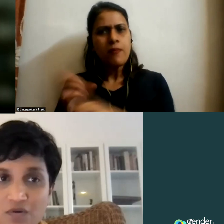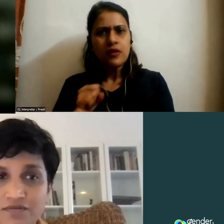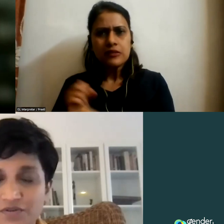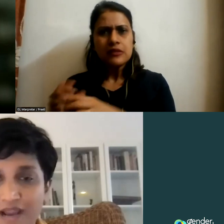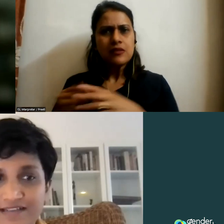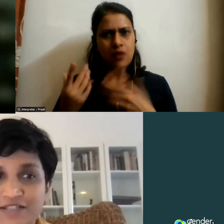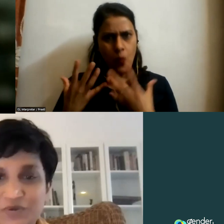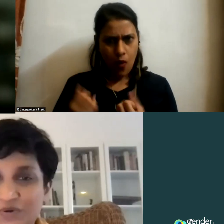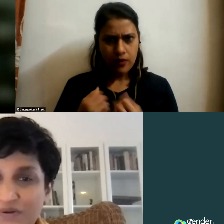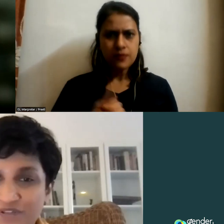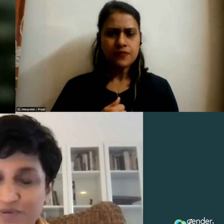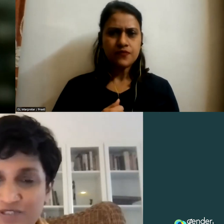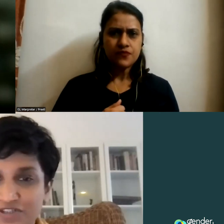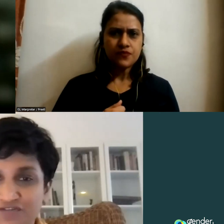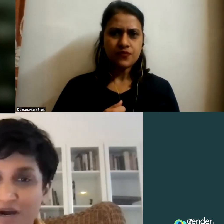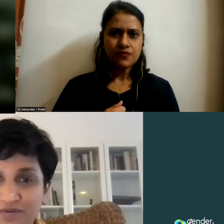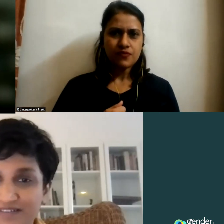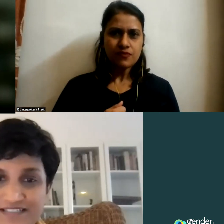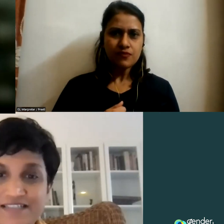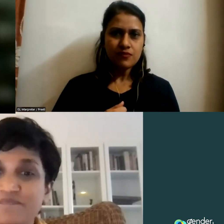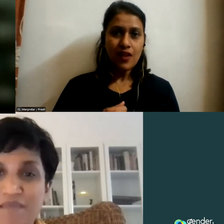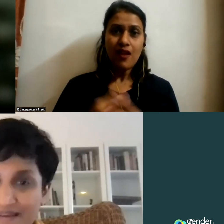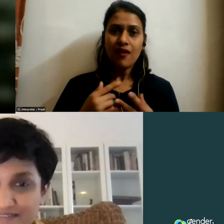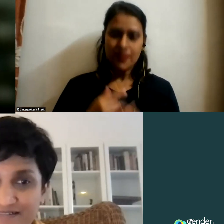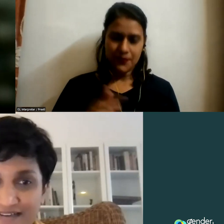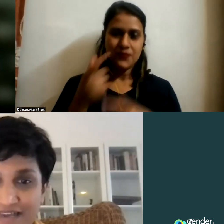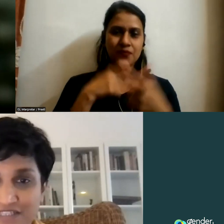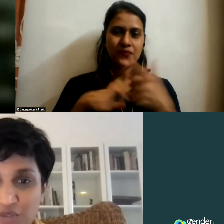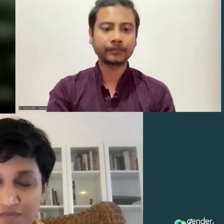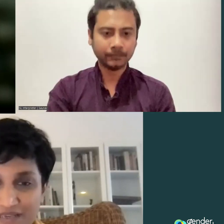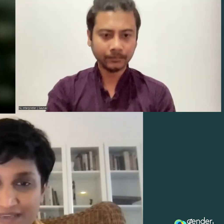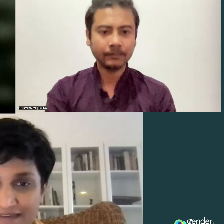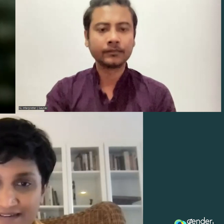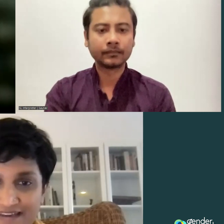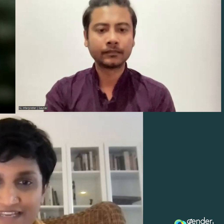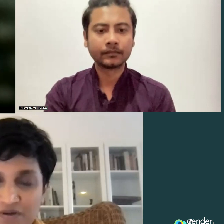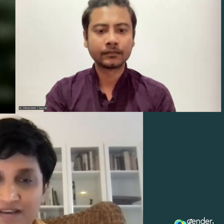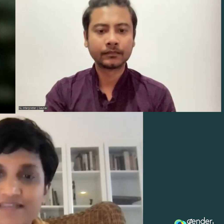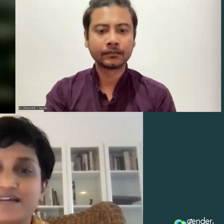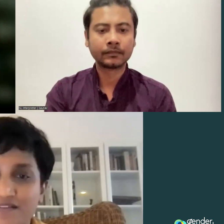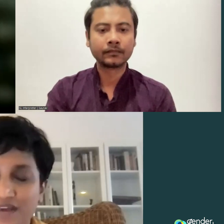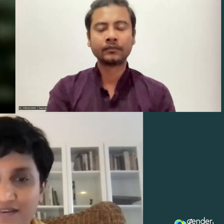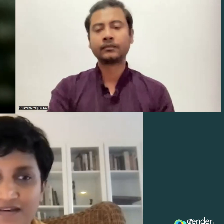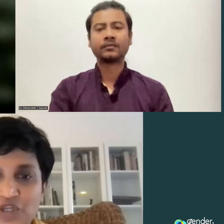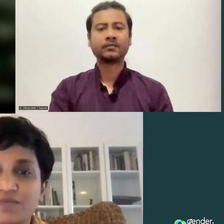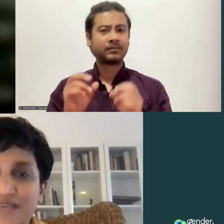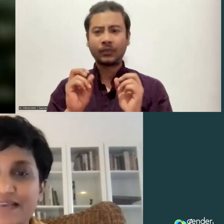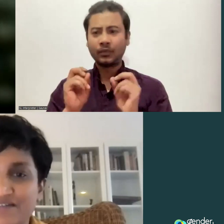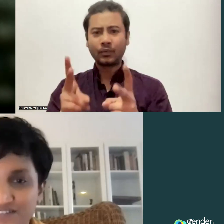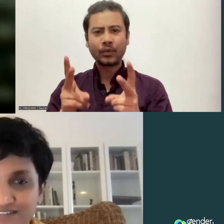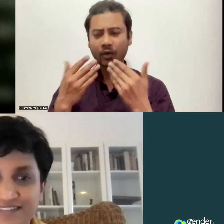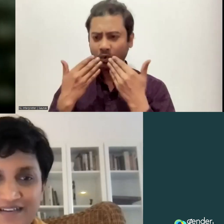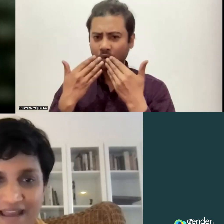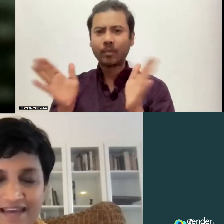You ideally don't go in with the position of power. It doesn't matter, right? As a human being, you connect it at a human